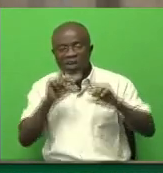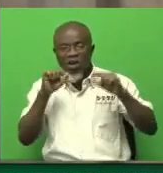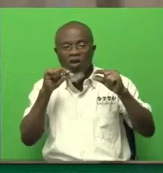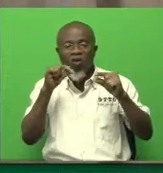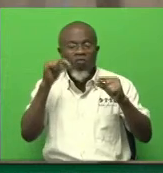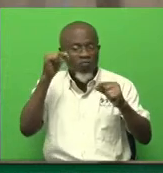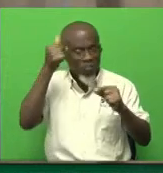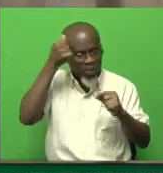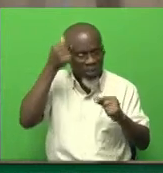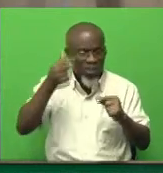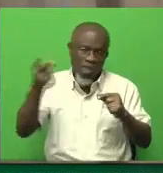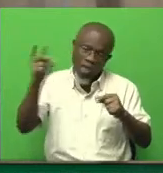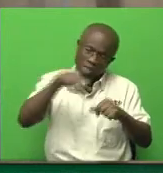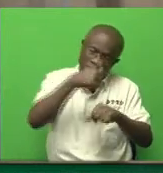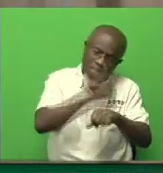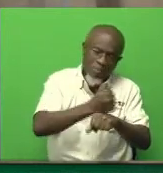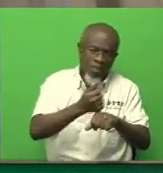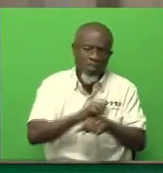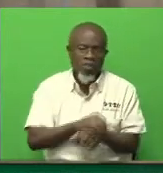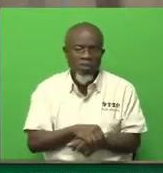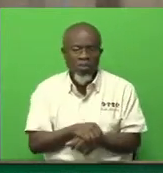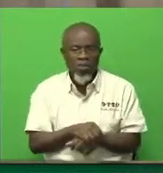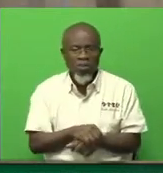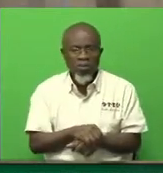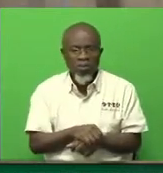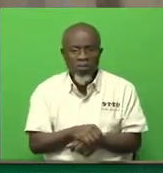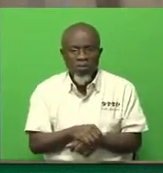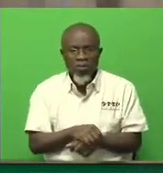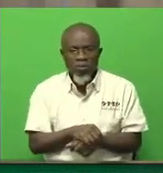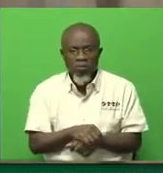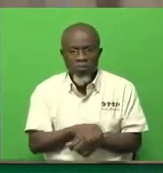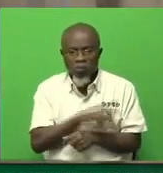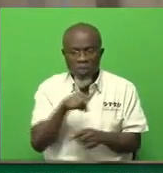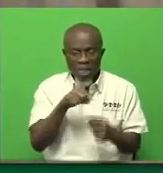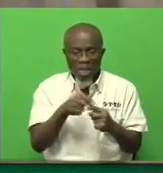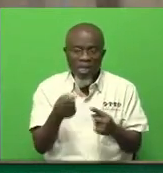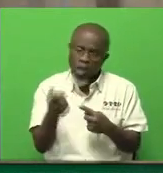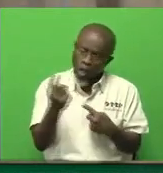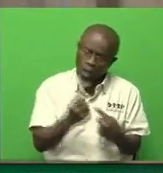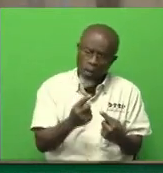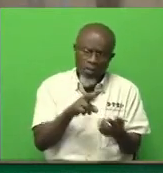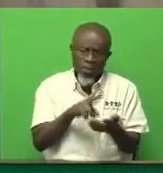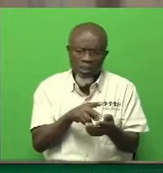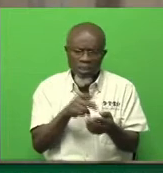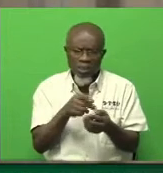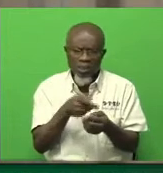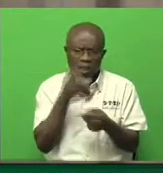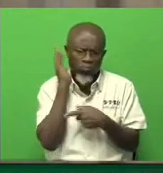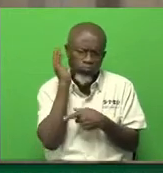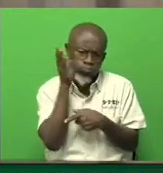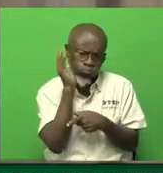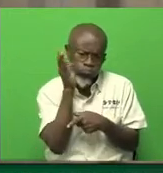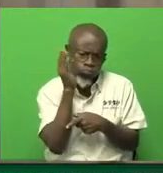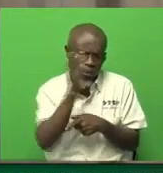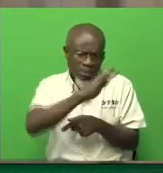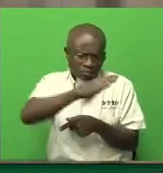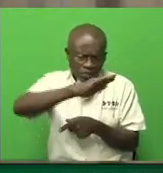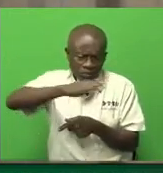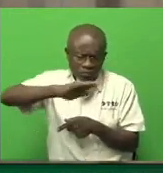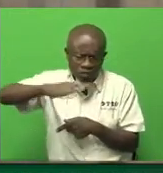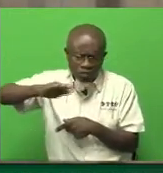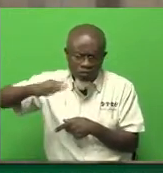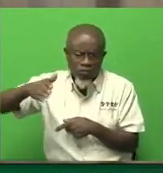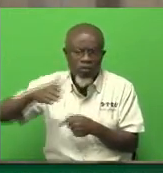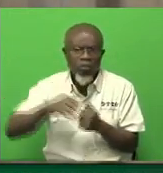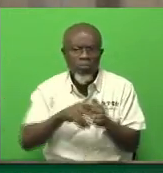before kovid when I stood up on several different platforms during the pandemic reference this